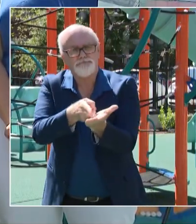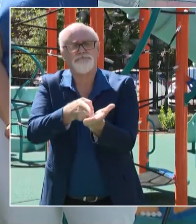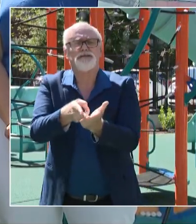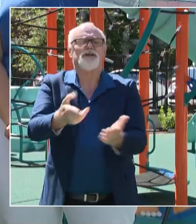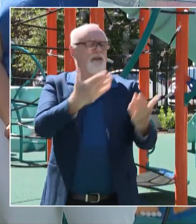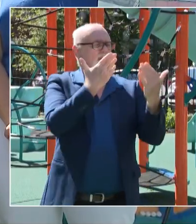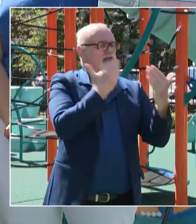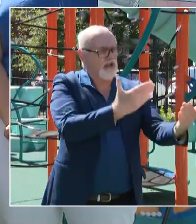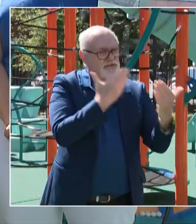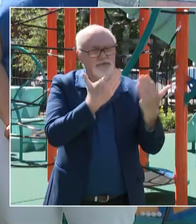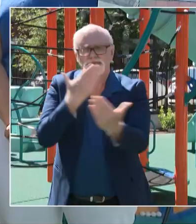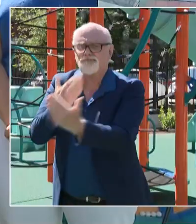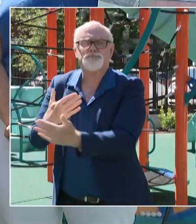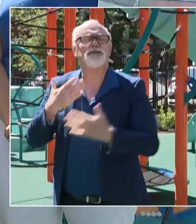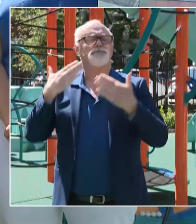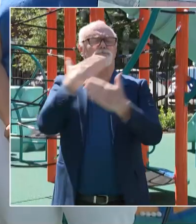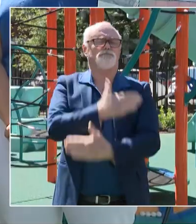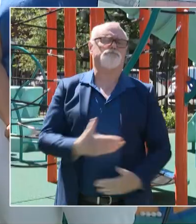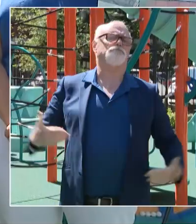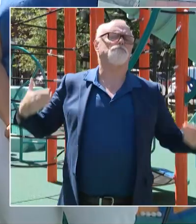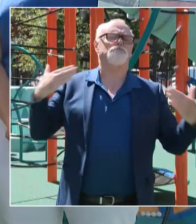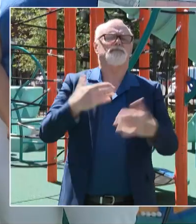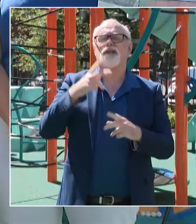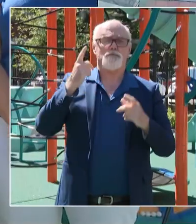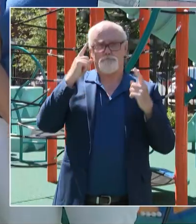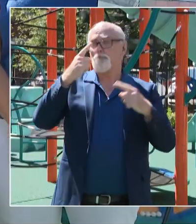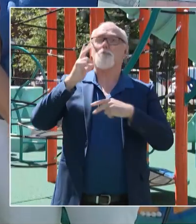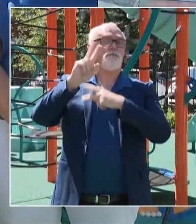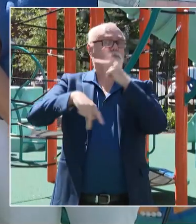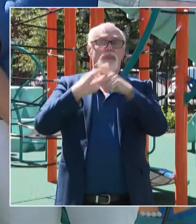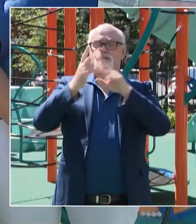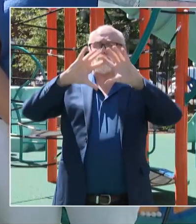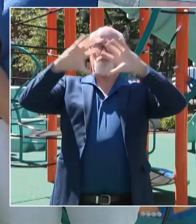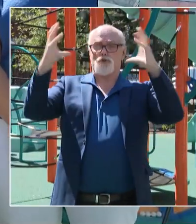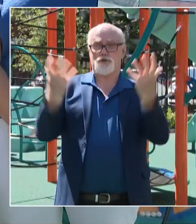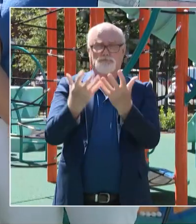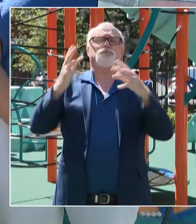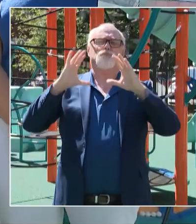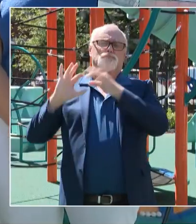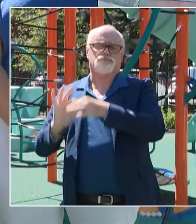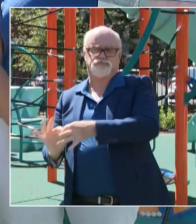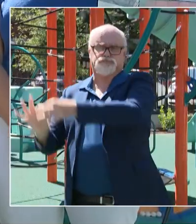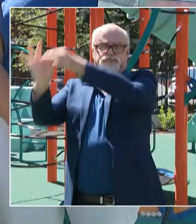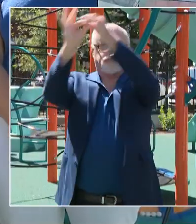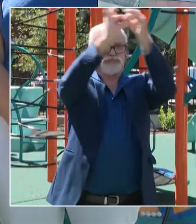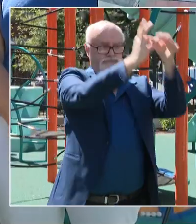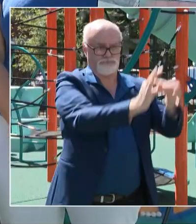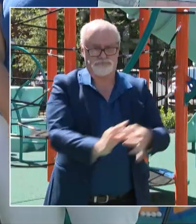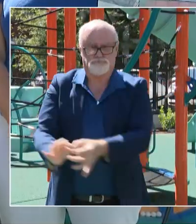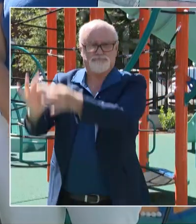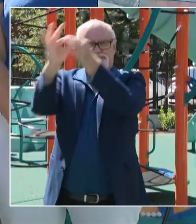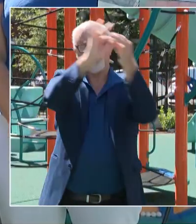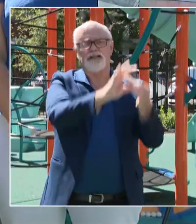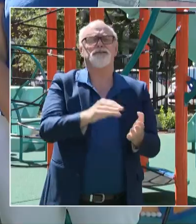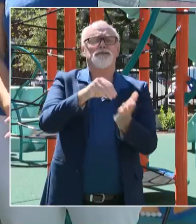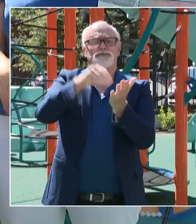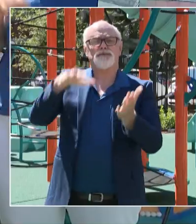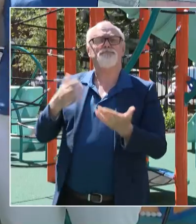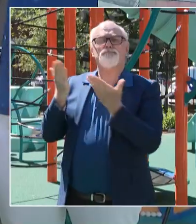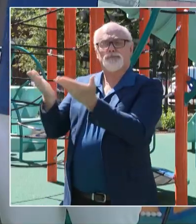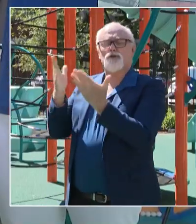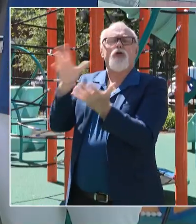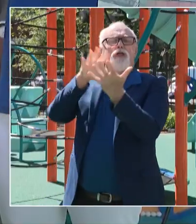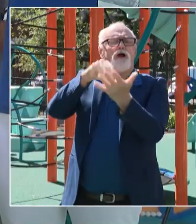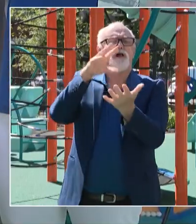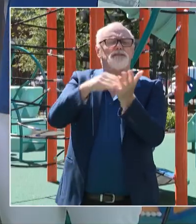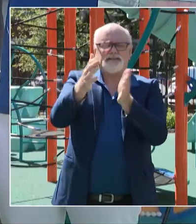example, and think globally. And from this day on, students will learn to lead inside these walls and outside, and I know they will